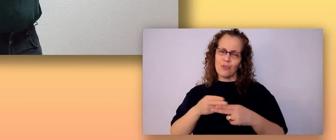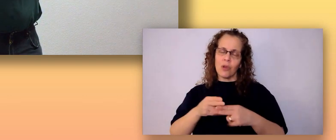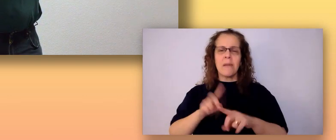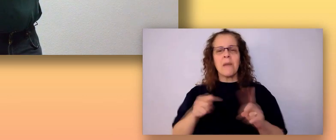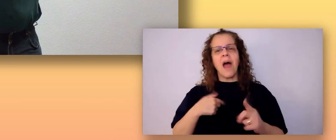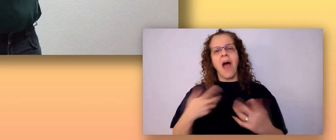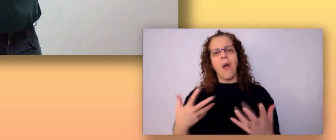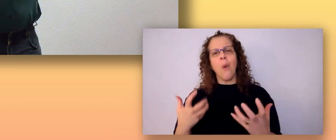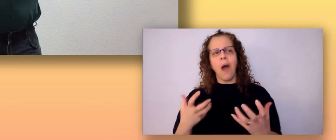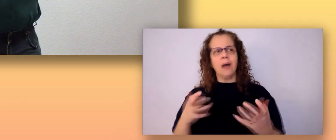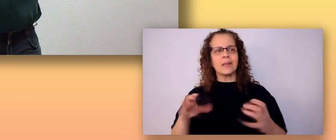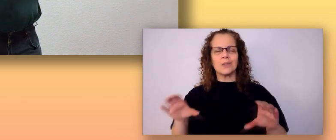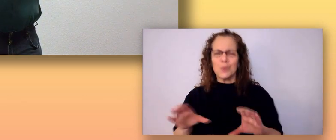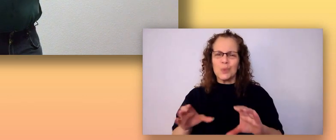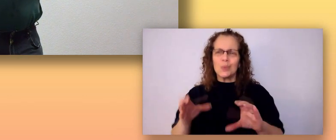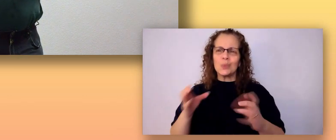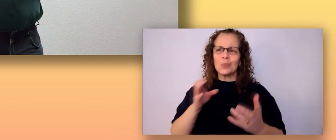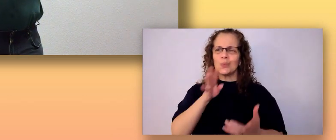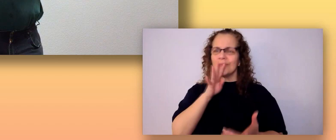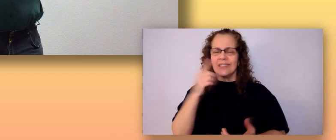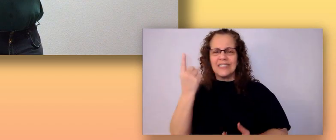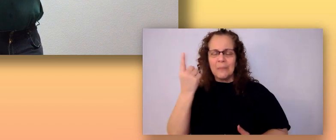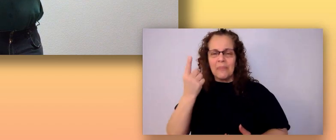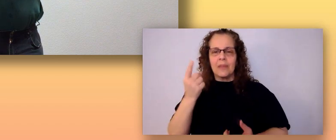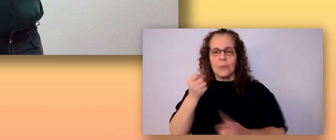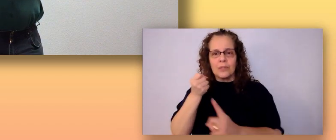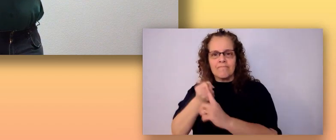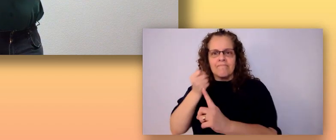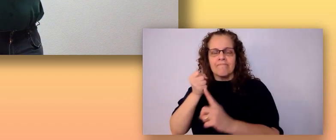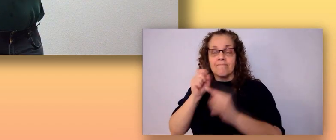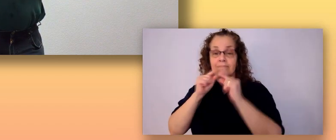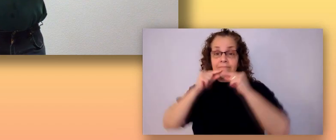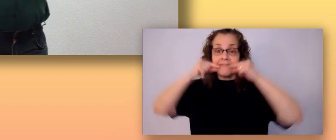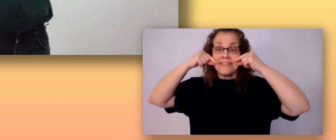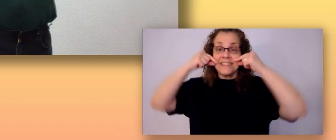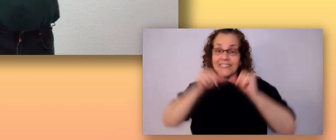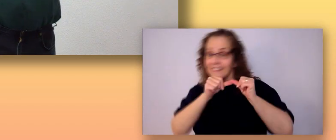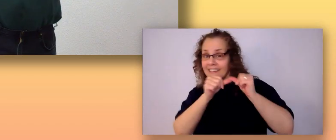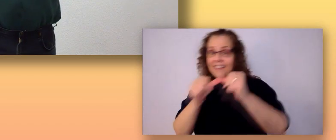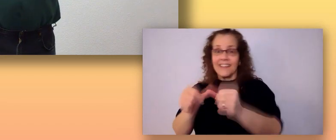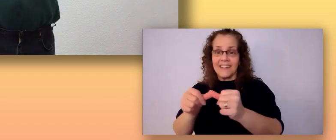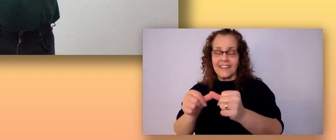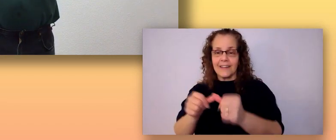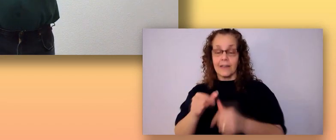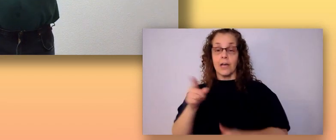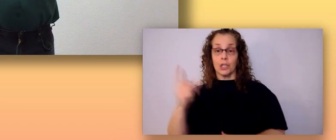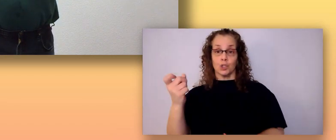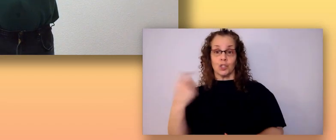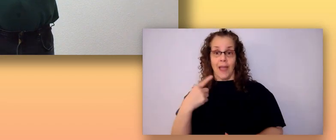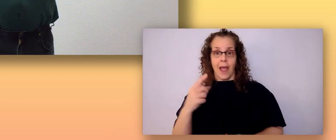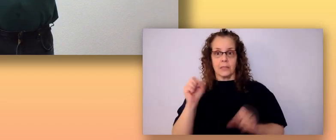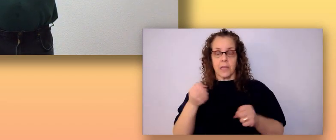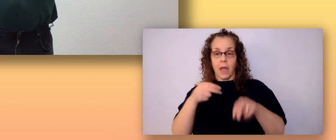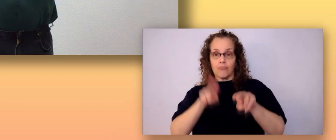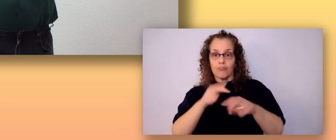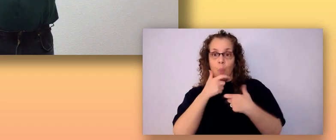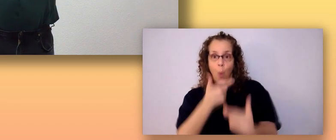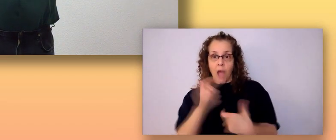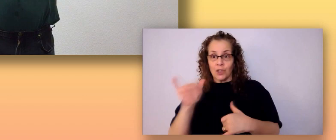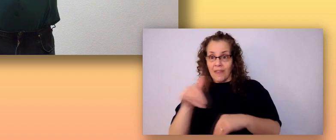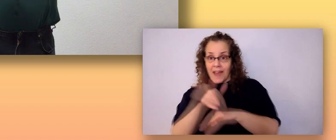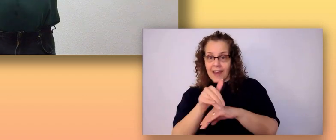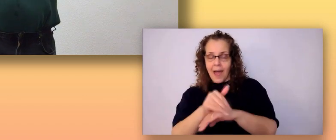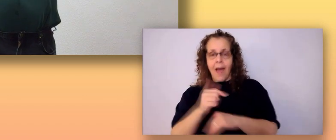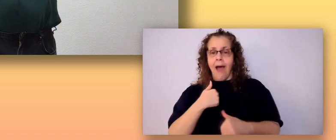to say or do something that would make it more than temporary. She asked if we could watch one together that night, and